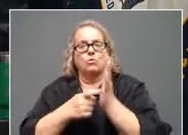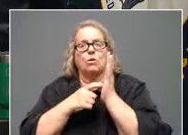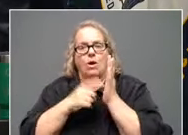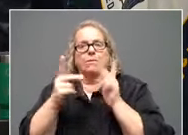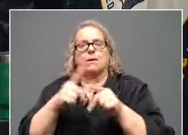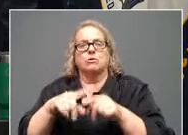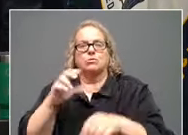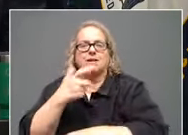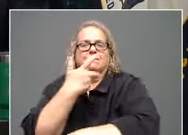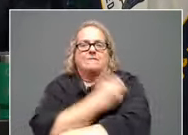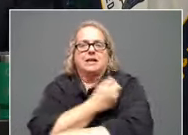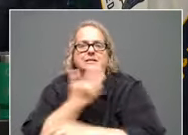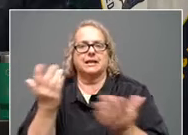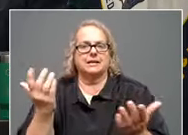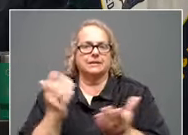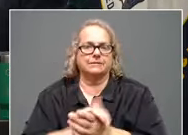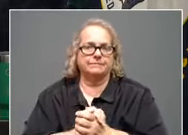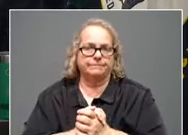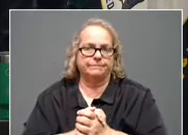vaccinated.